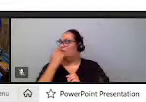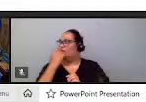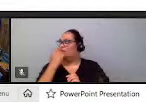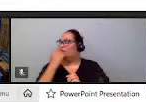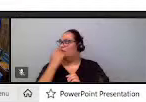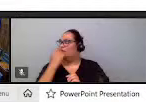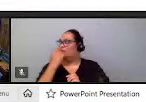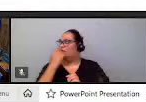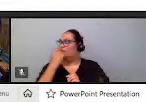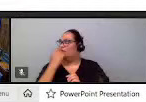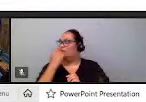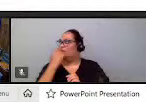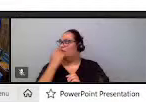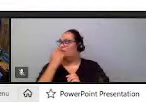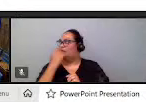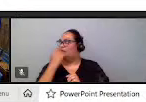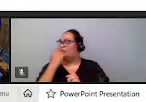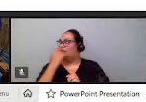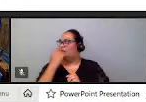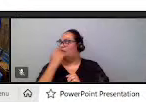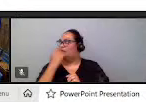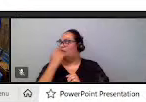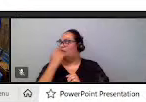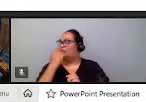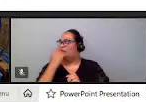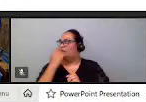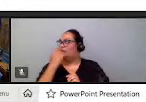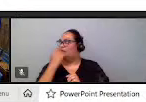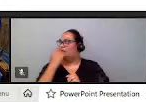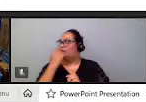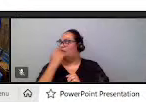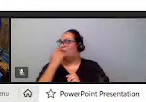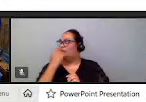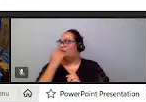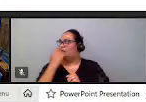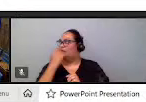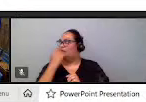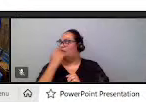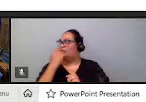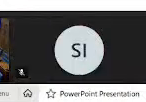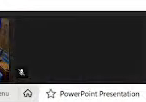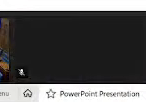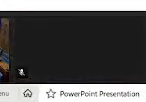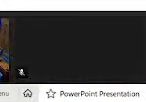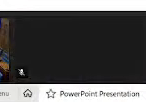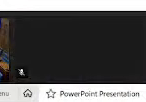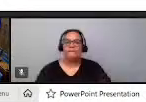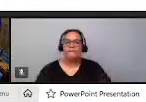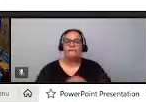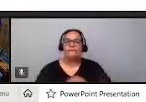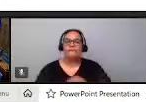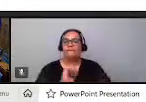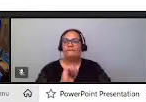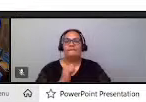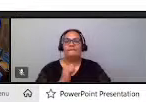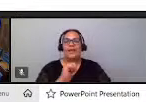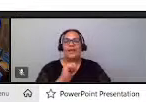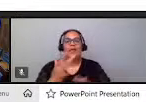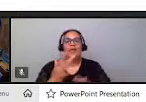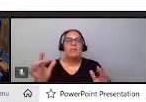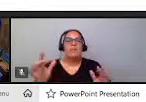coming out of that um order has been played for new hallers they are coming only in